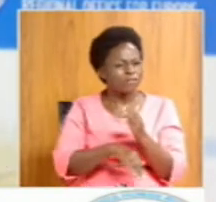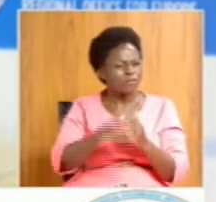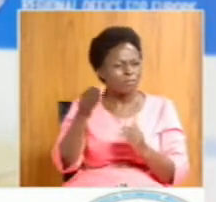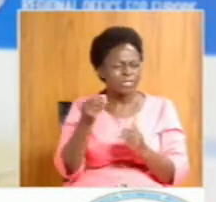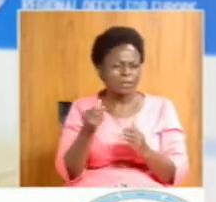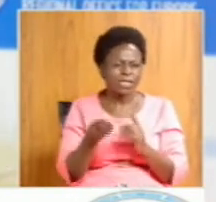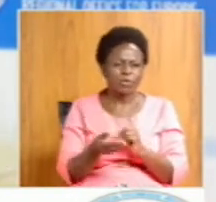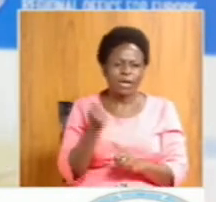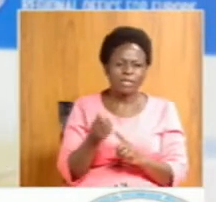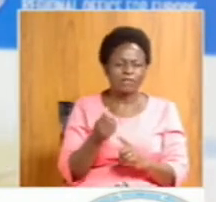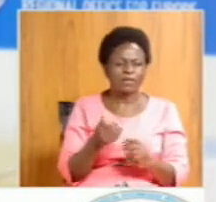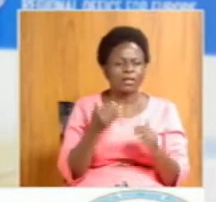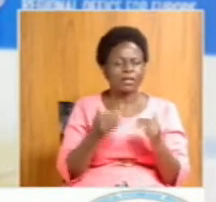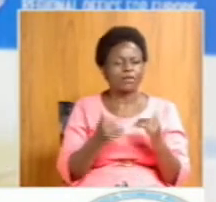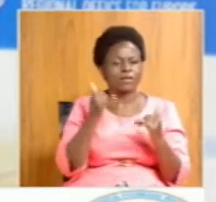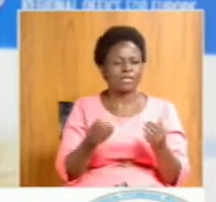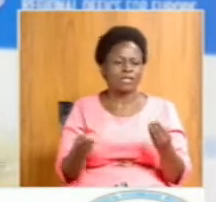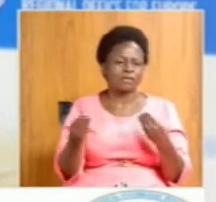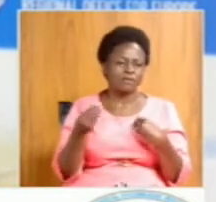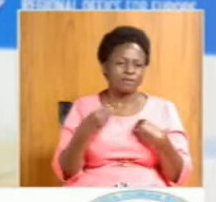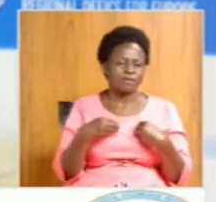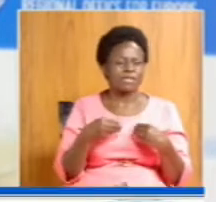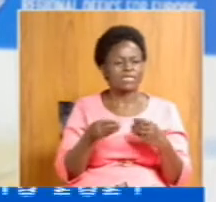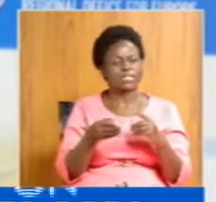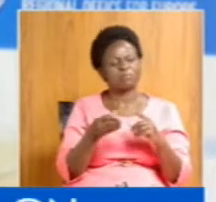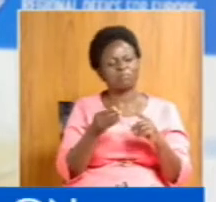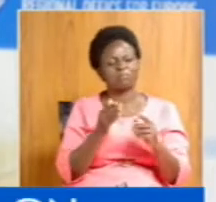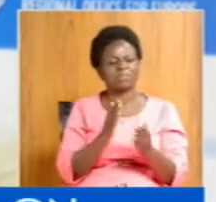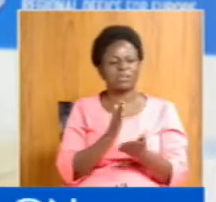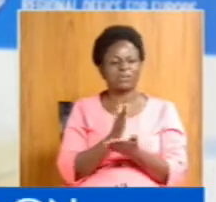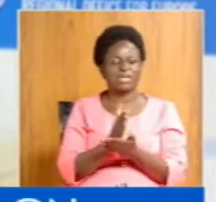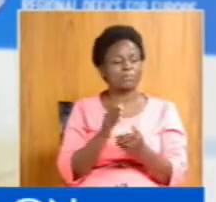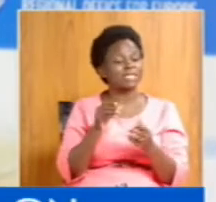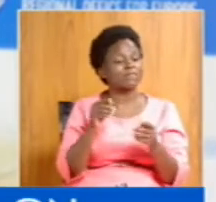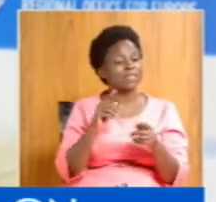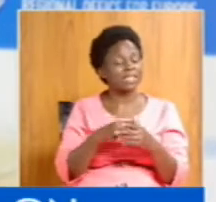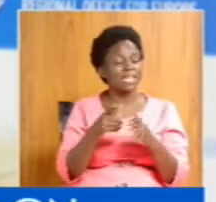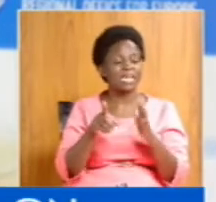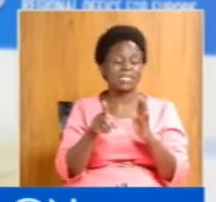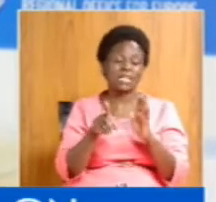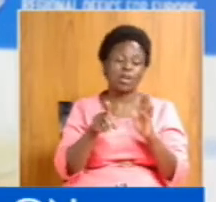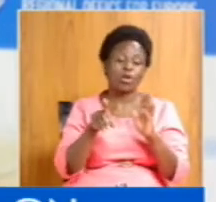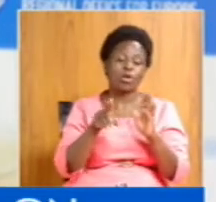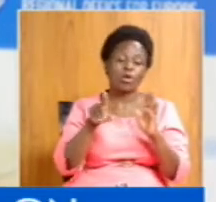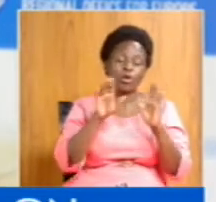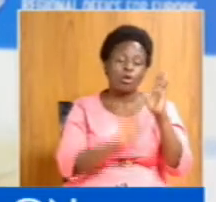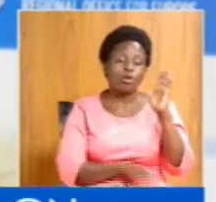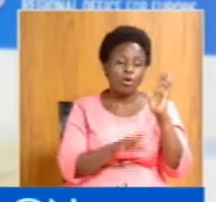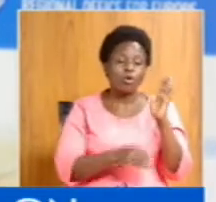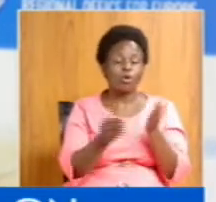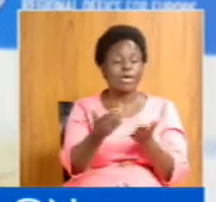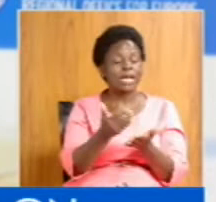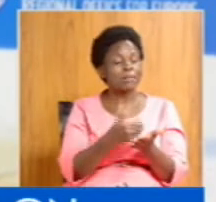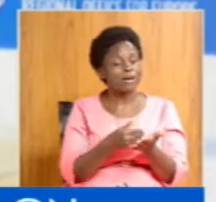money were benefiting now they finally have given us some special drawing rights but even then us the low income countries are getting the least